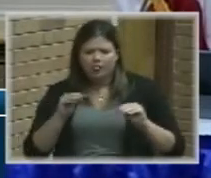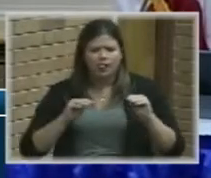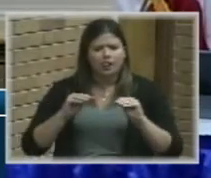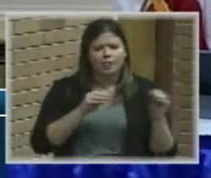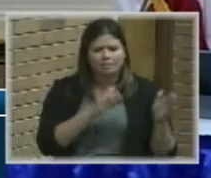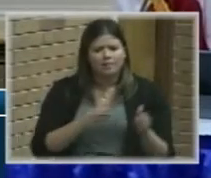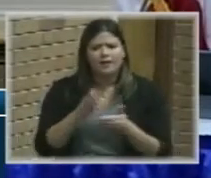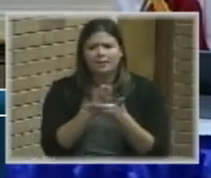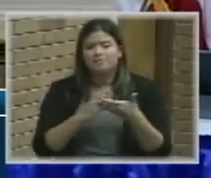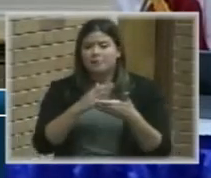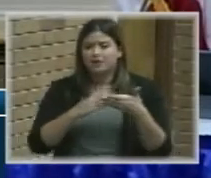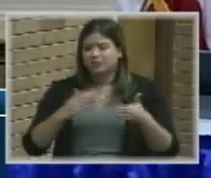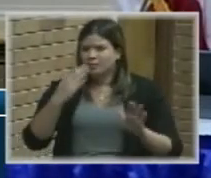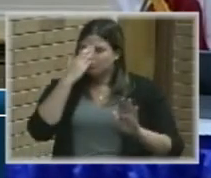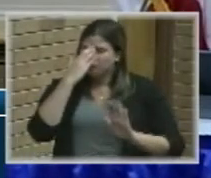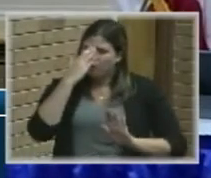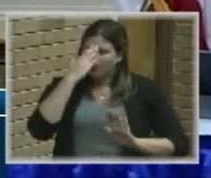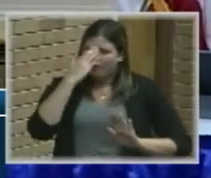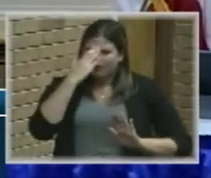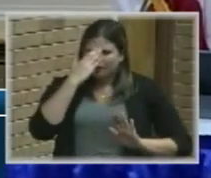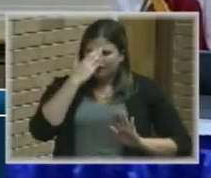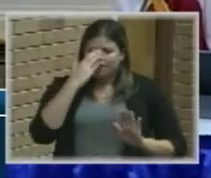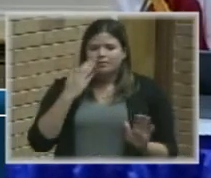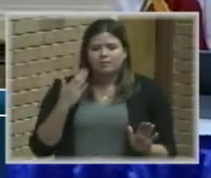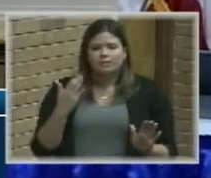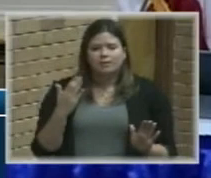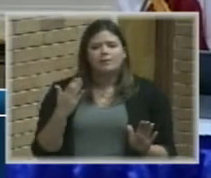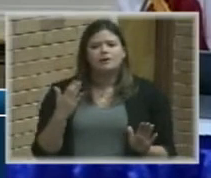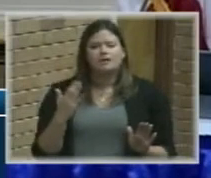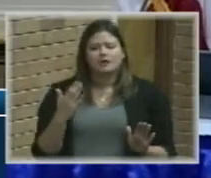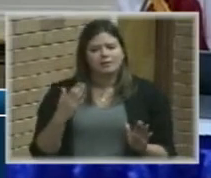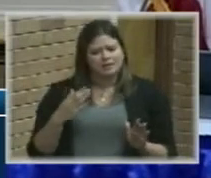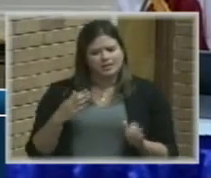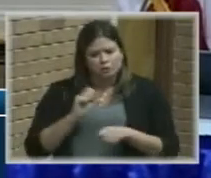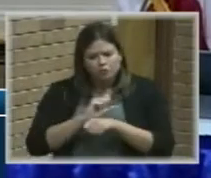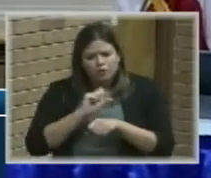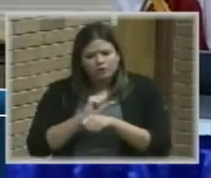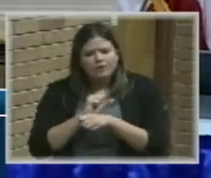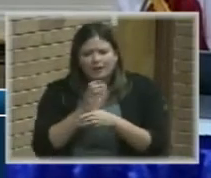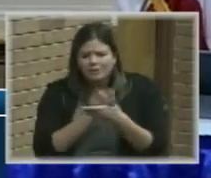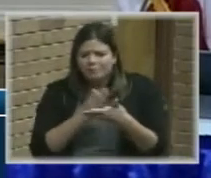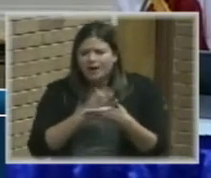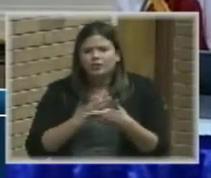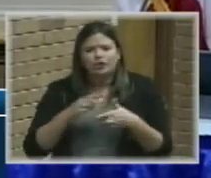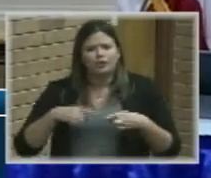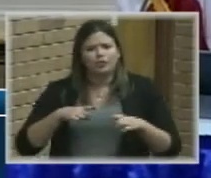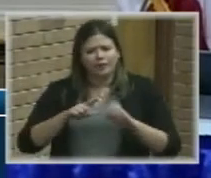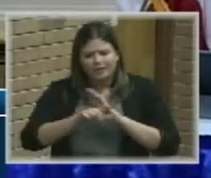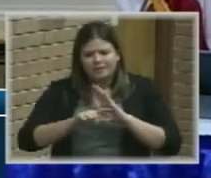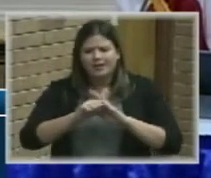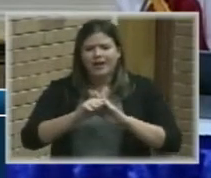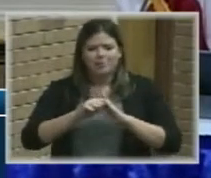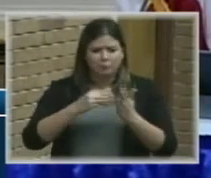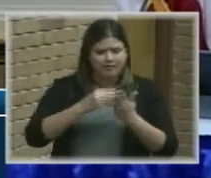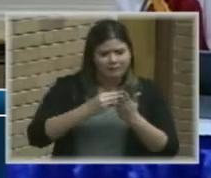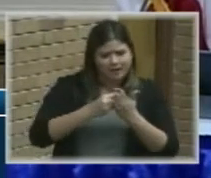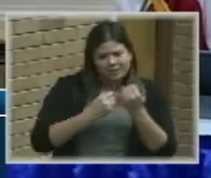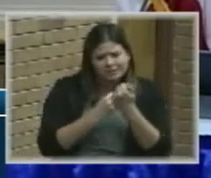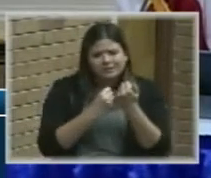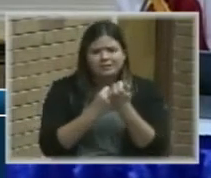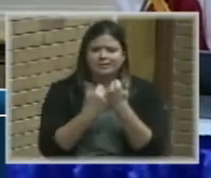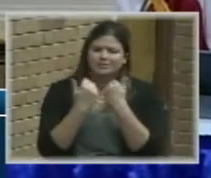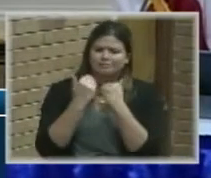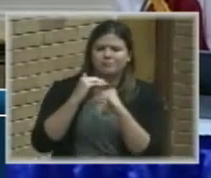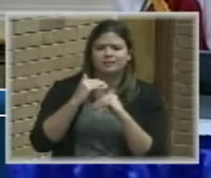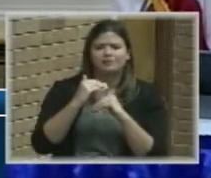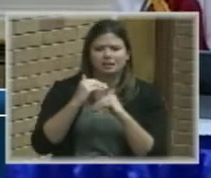full well that they work at a time where they are constrained in the funding needed to provide the